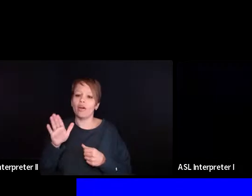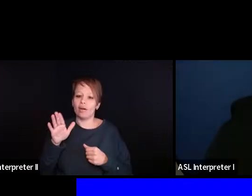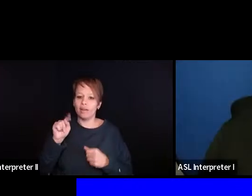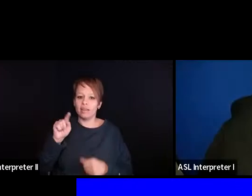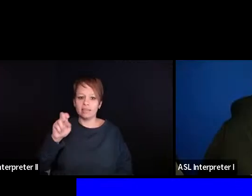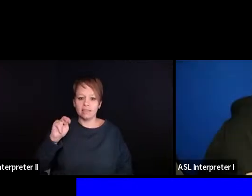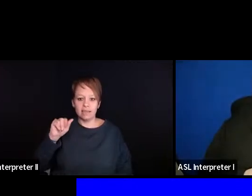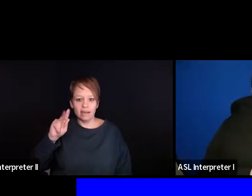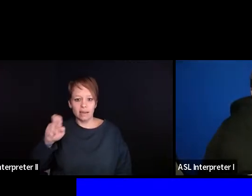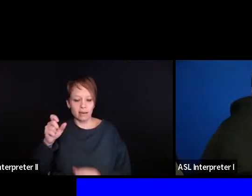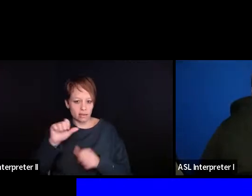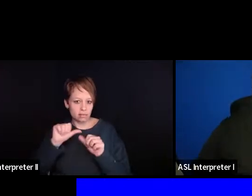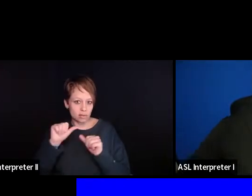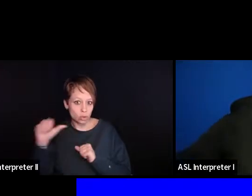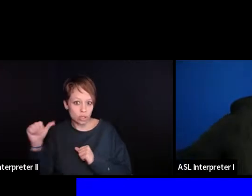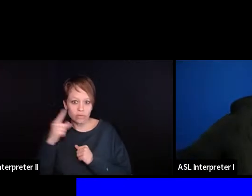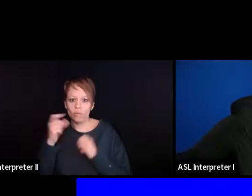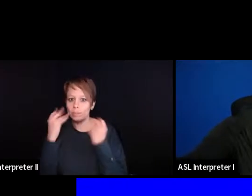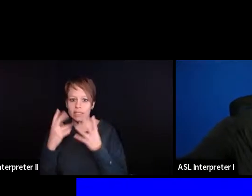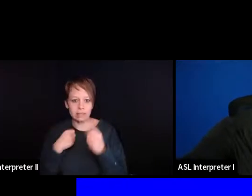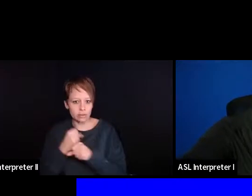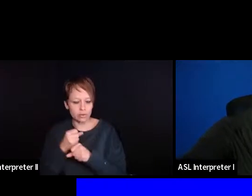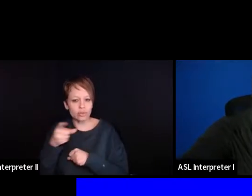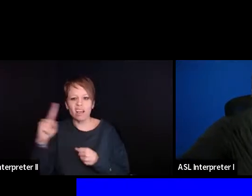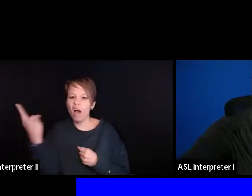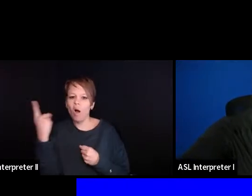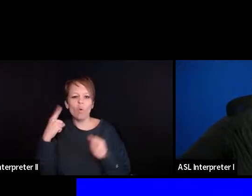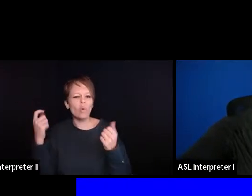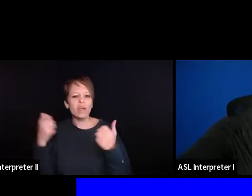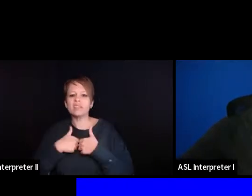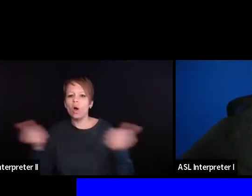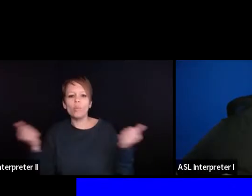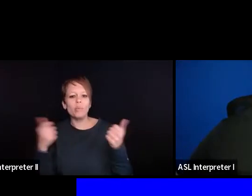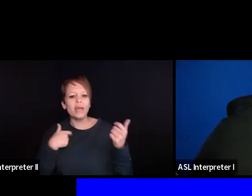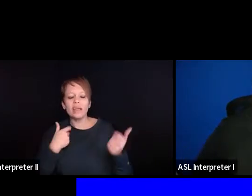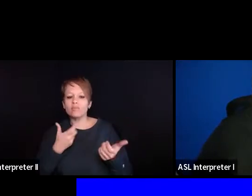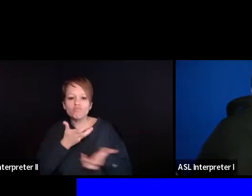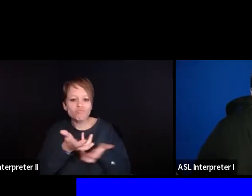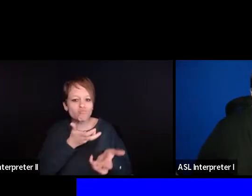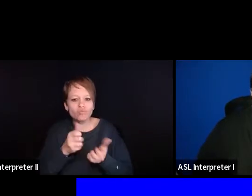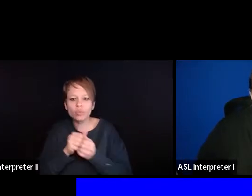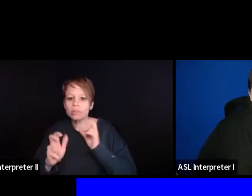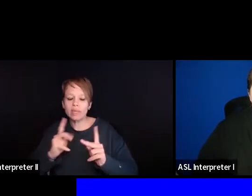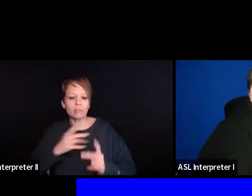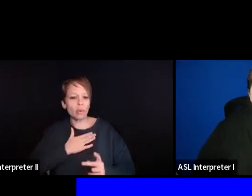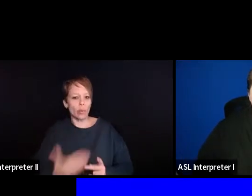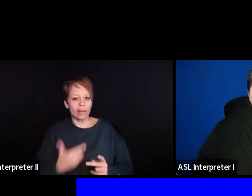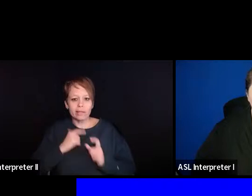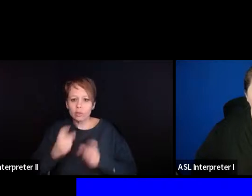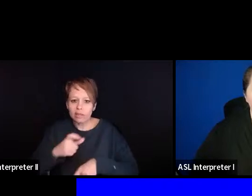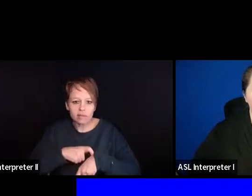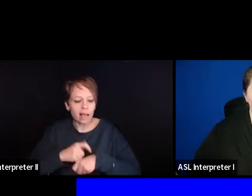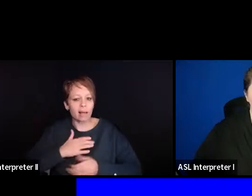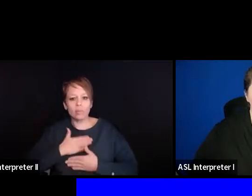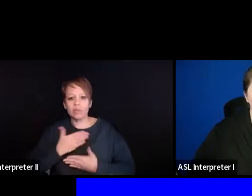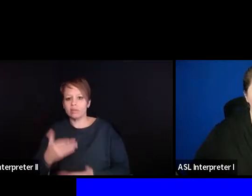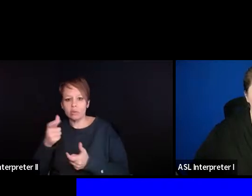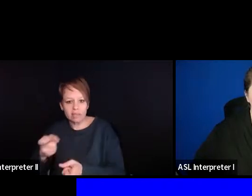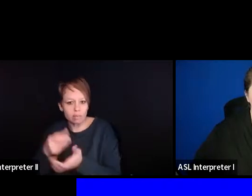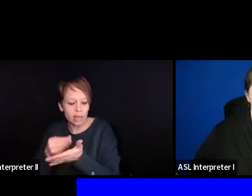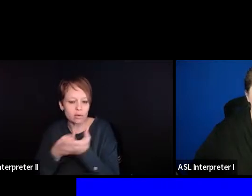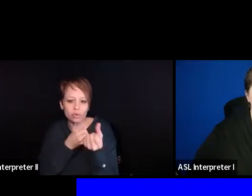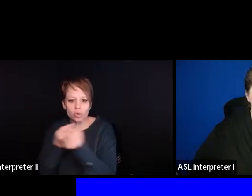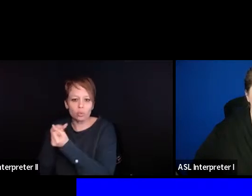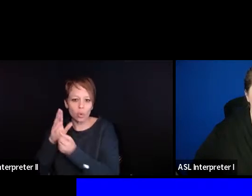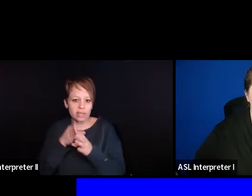many years, where he always had an open door and devoted his own time and resources to supporting his neighbors. He worked tirelessly